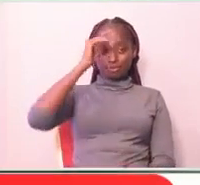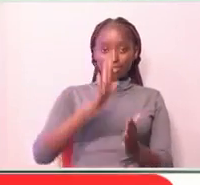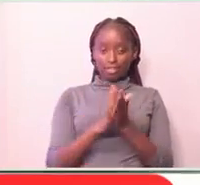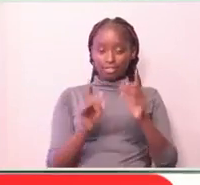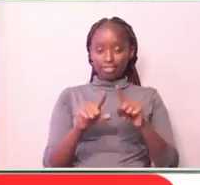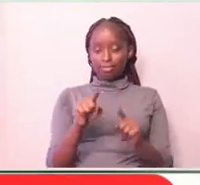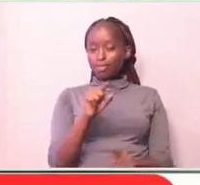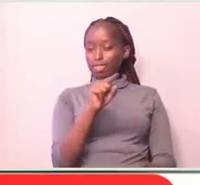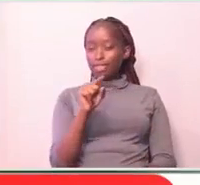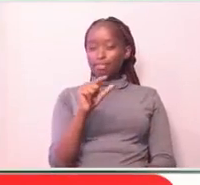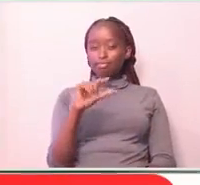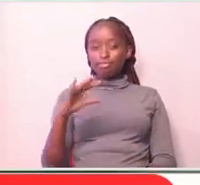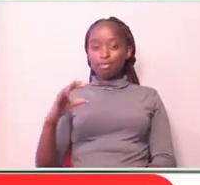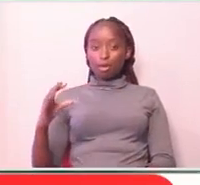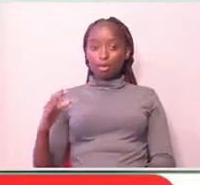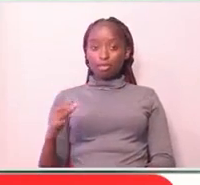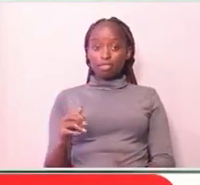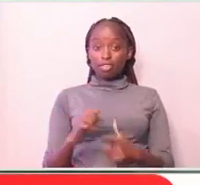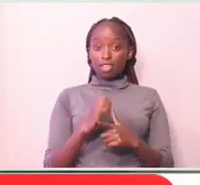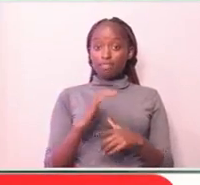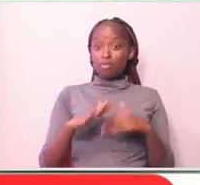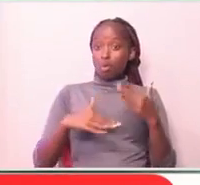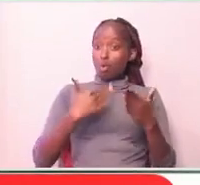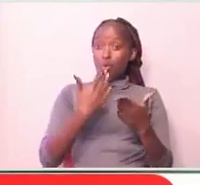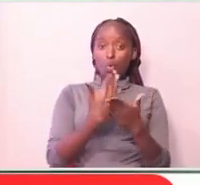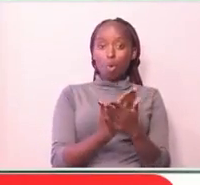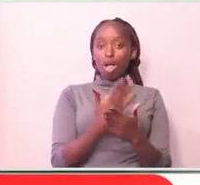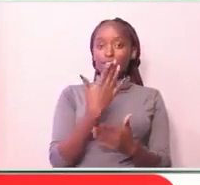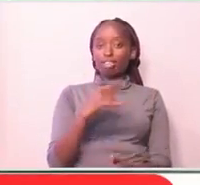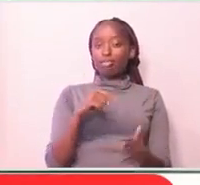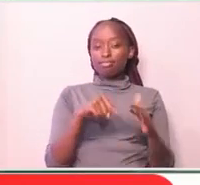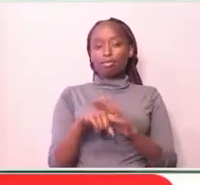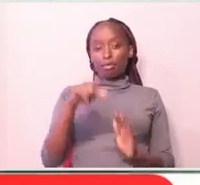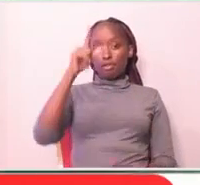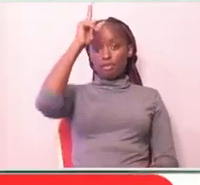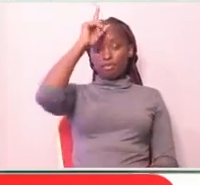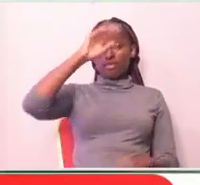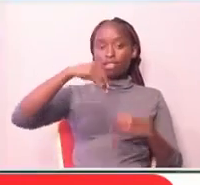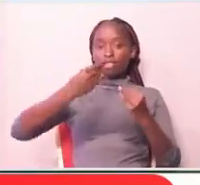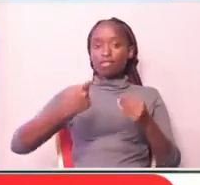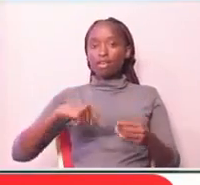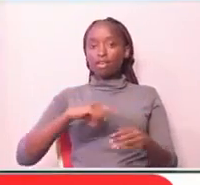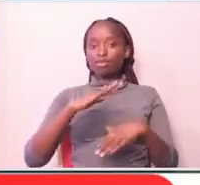mpaka mashinani ziweze kutambua hii community na itupe huduma zote